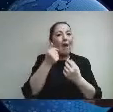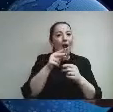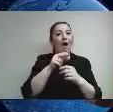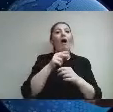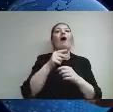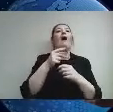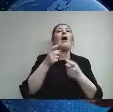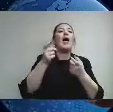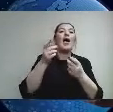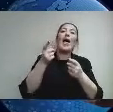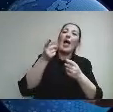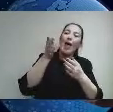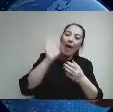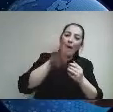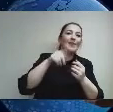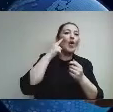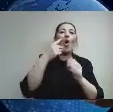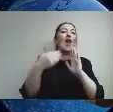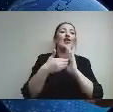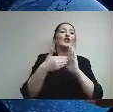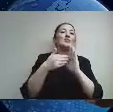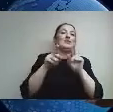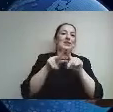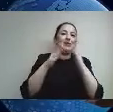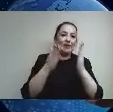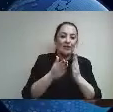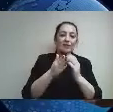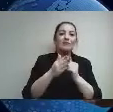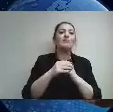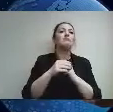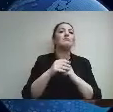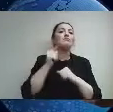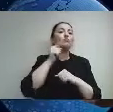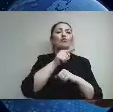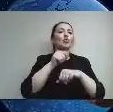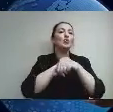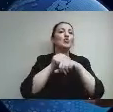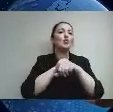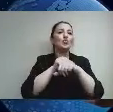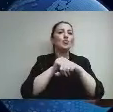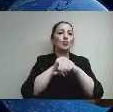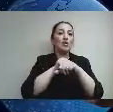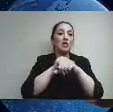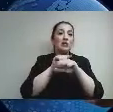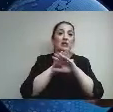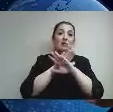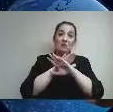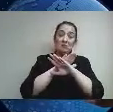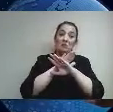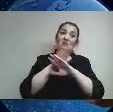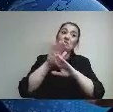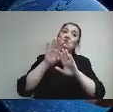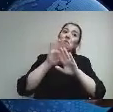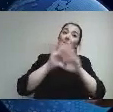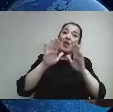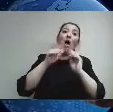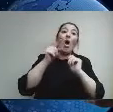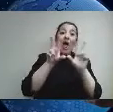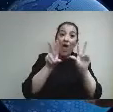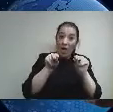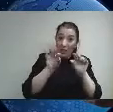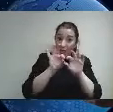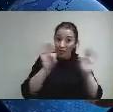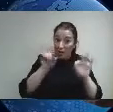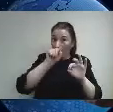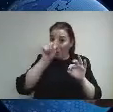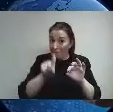well, I'm not the person to evaluate whether that is enough or not, because in the world there